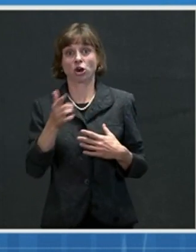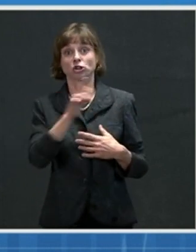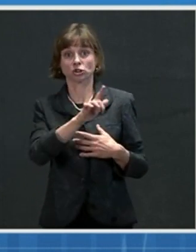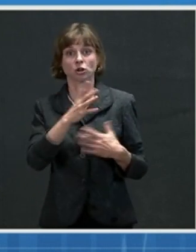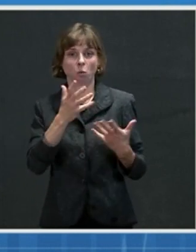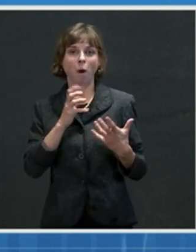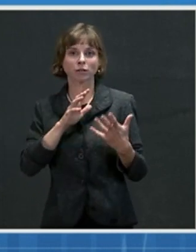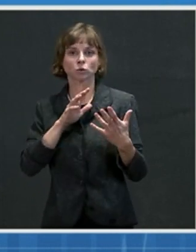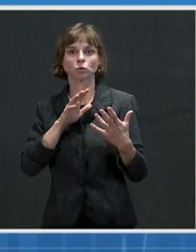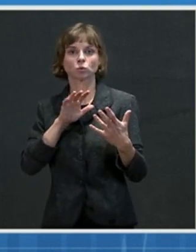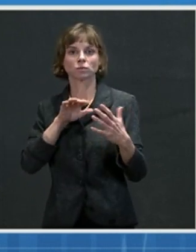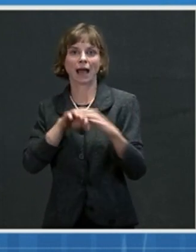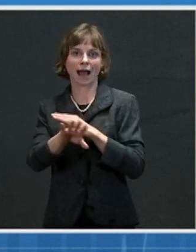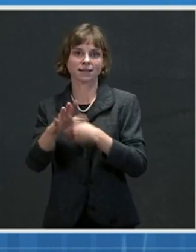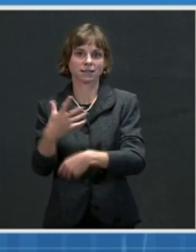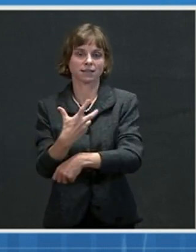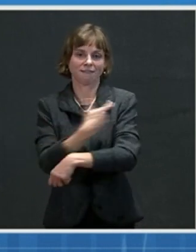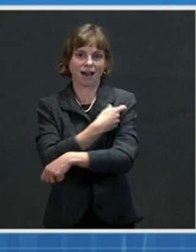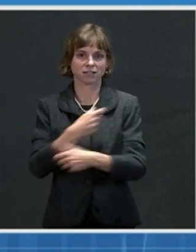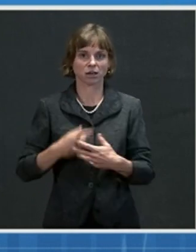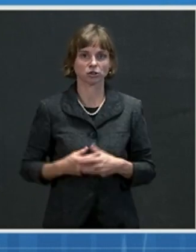vaccination.